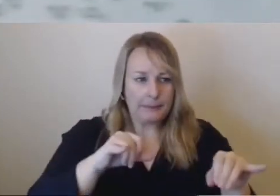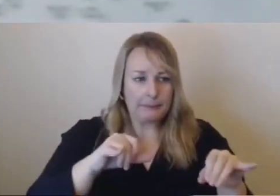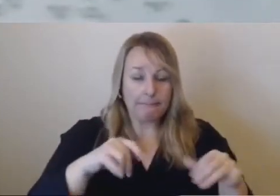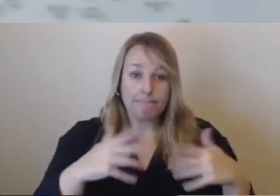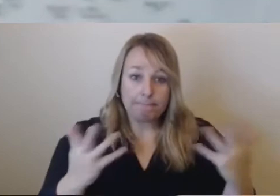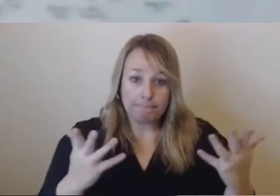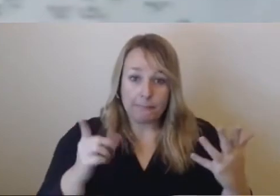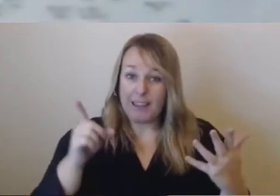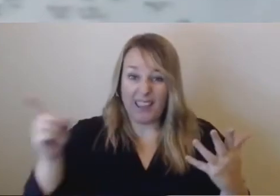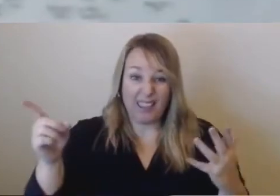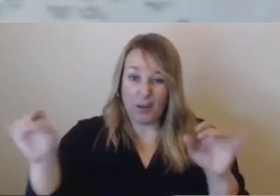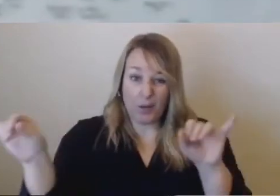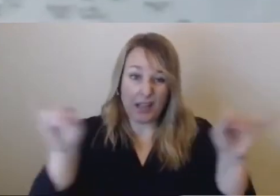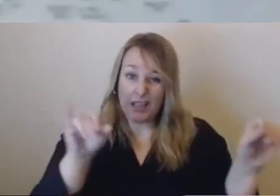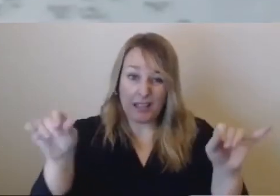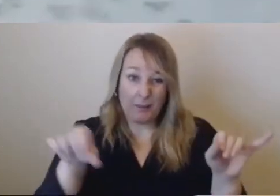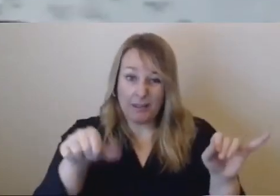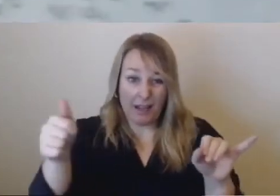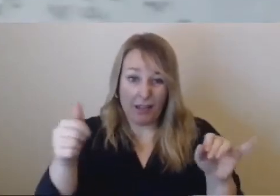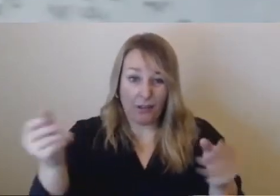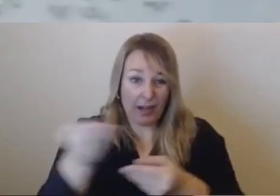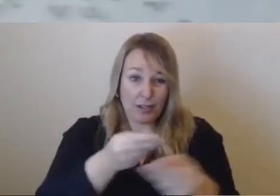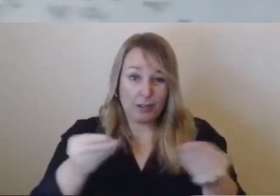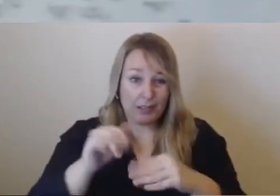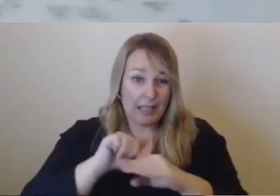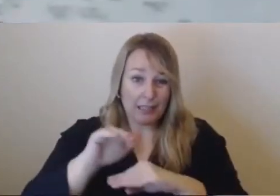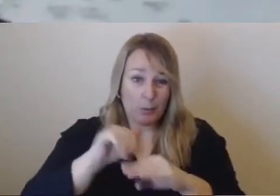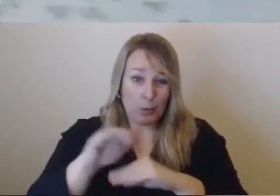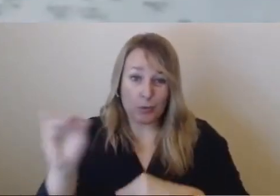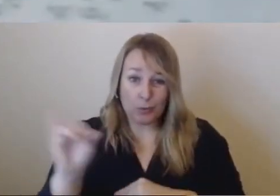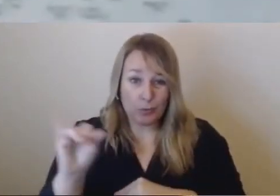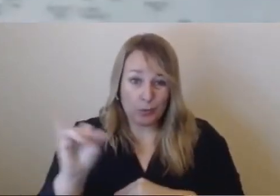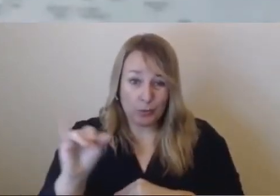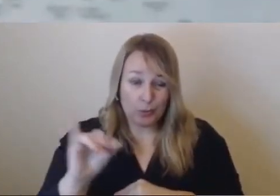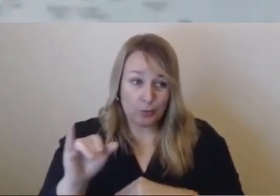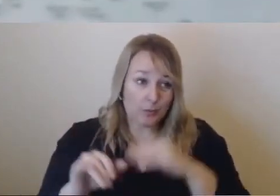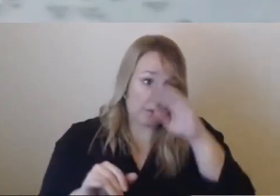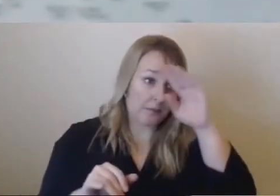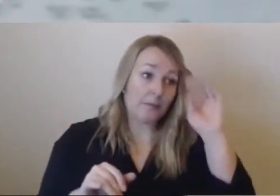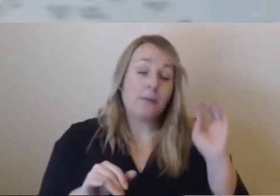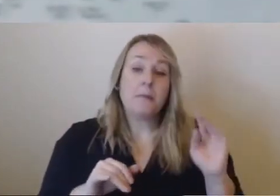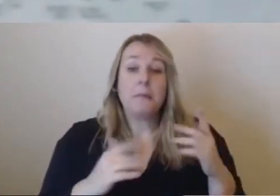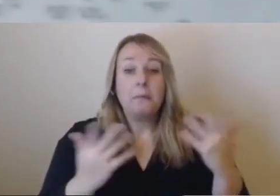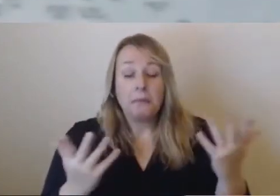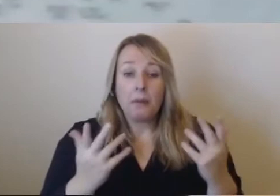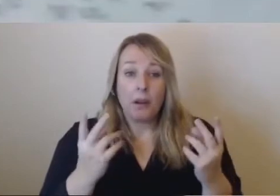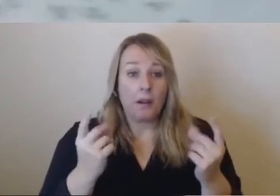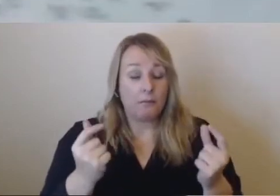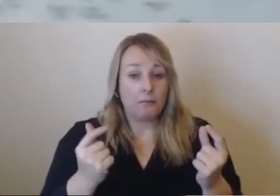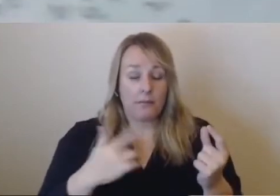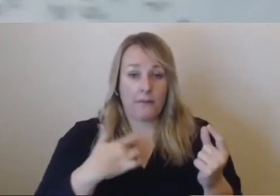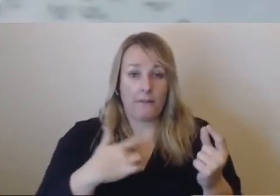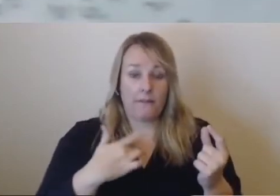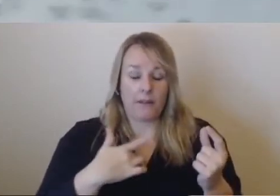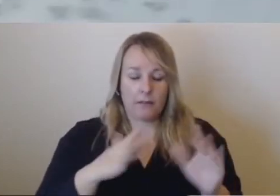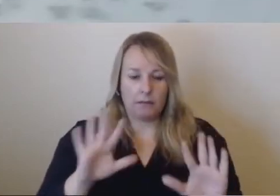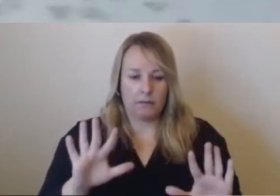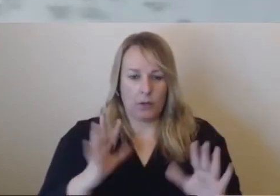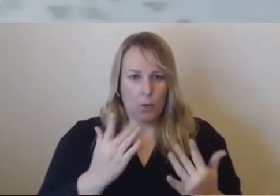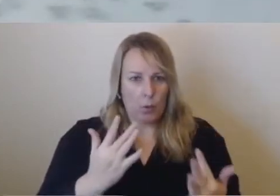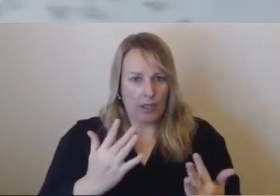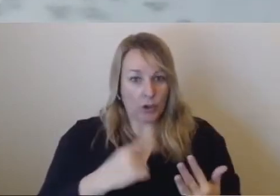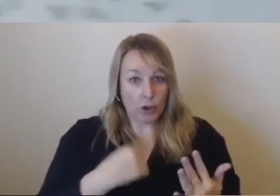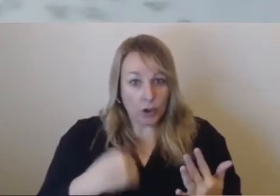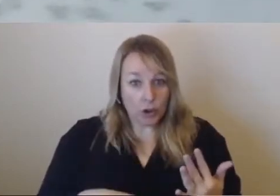that different from any arms exporters. You know, to name just a couple of initial sort of knee-jerk reactions were like, wait, is China trying